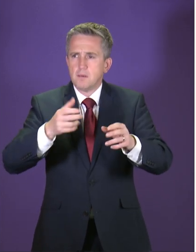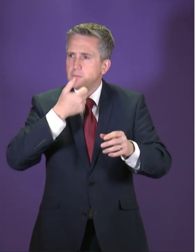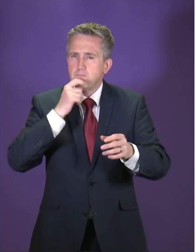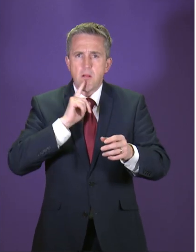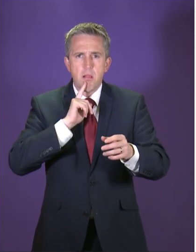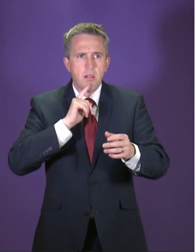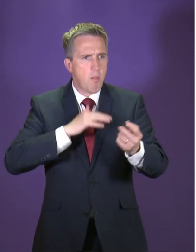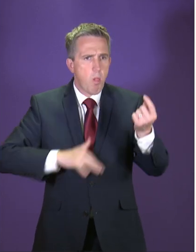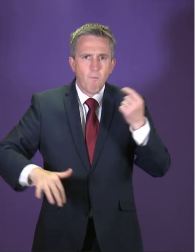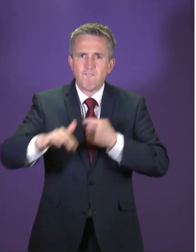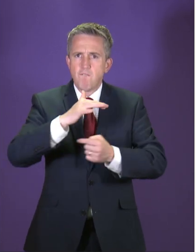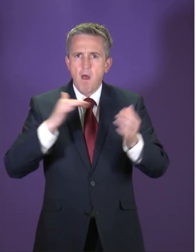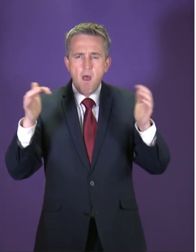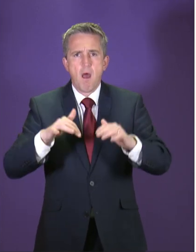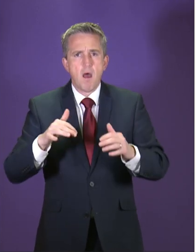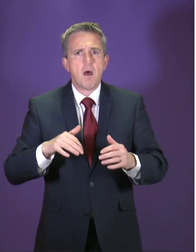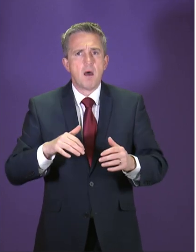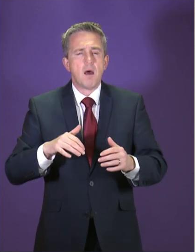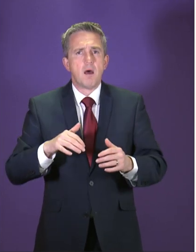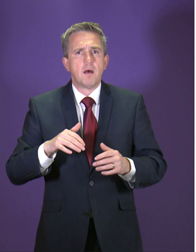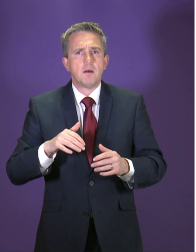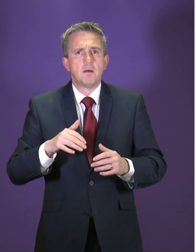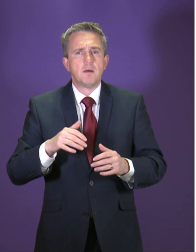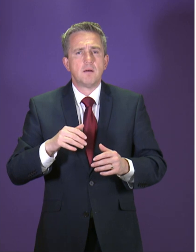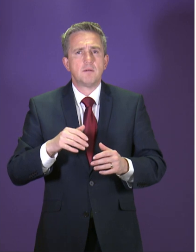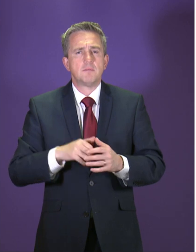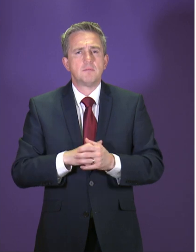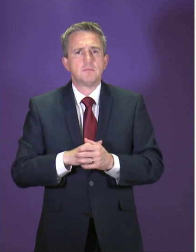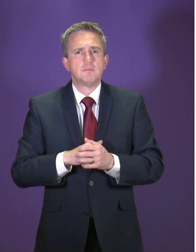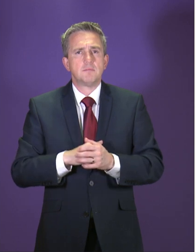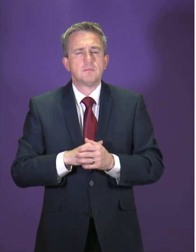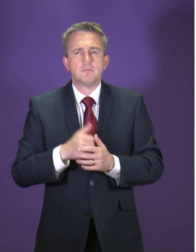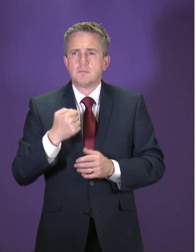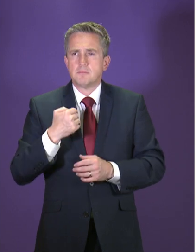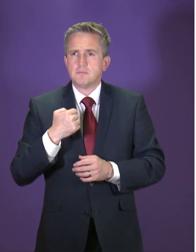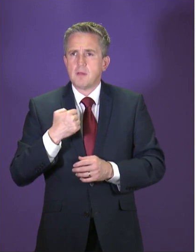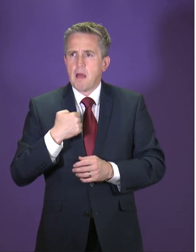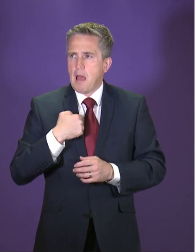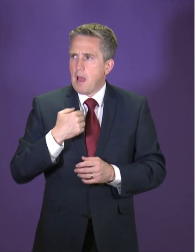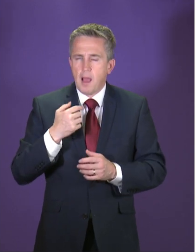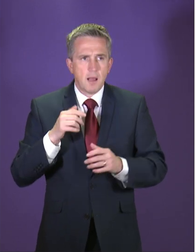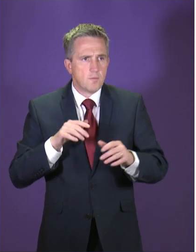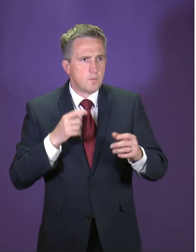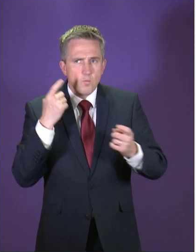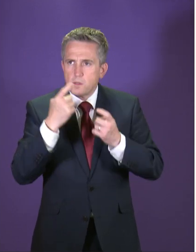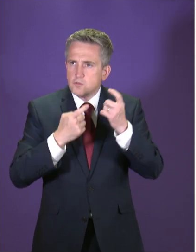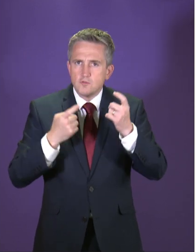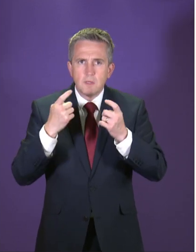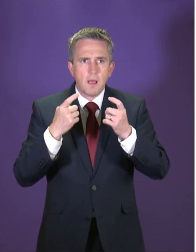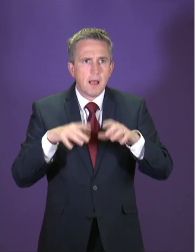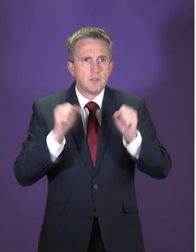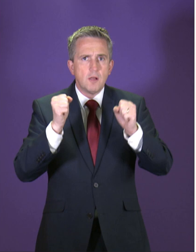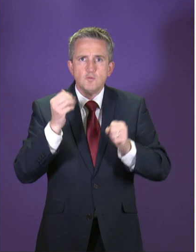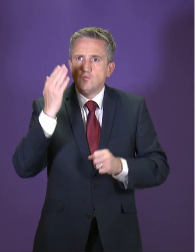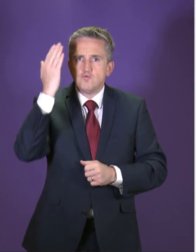And exactly after this shoot of Ceausescu, I started to travel. I traveled